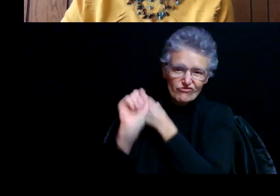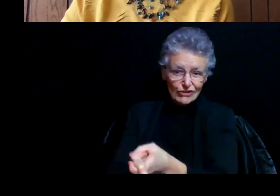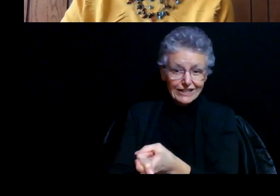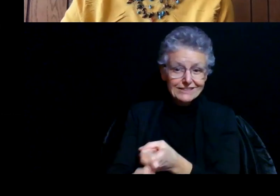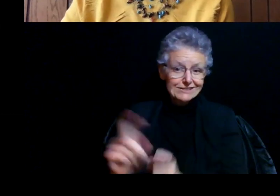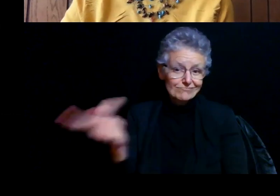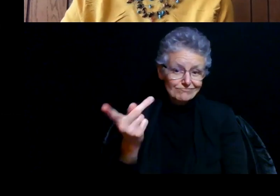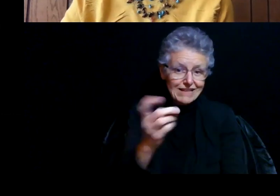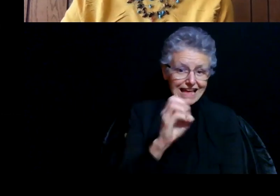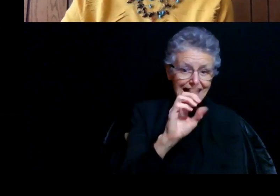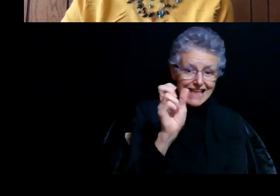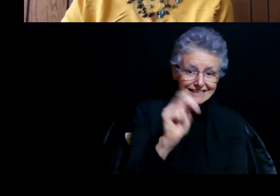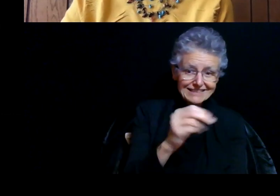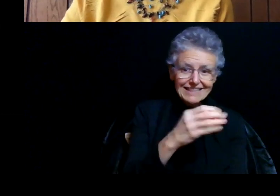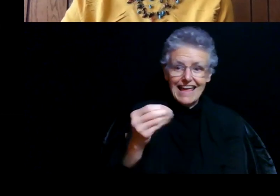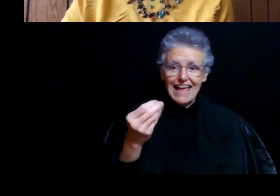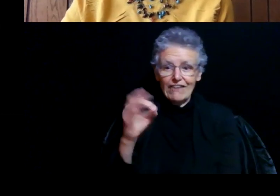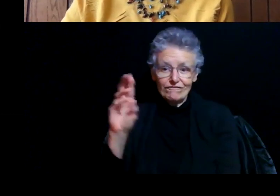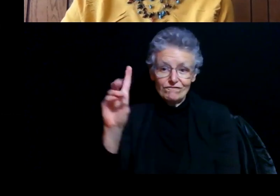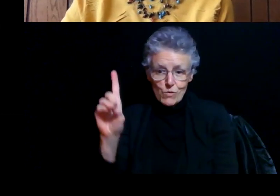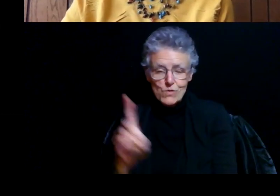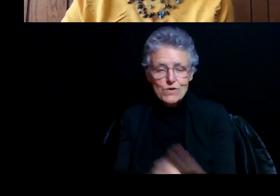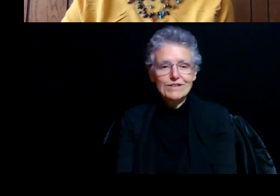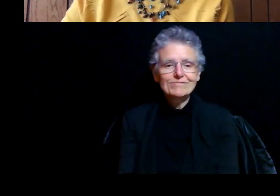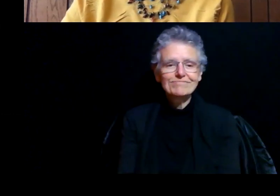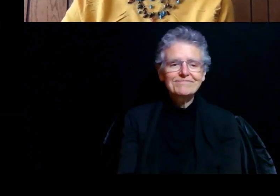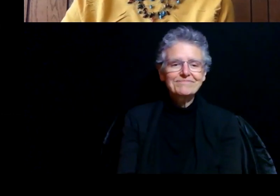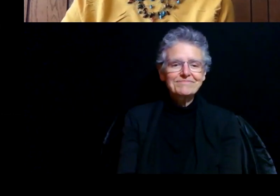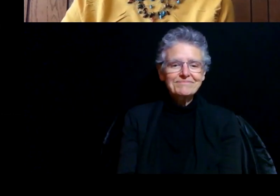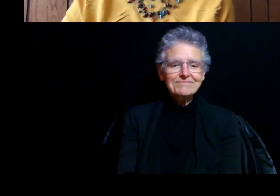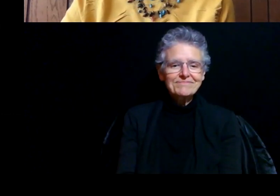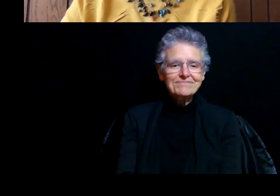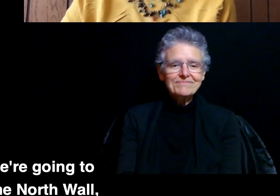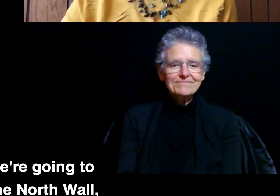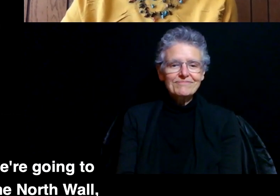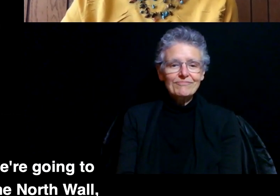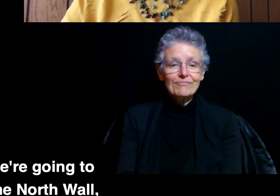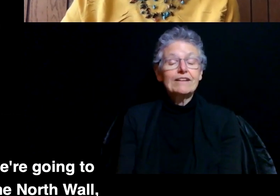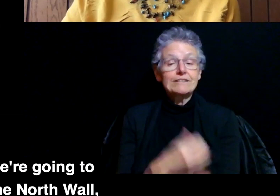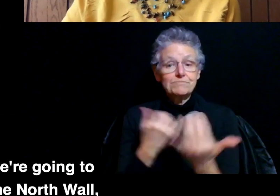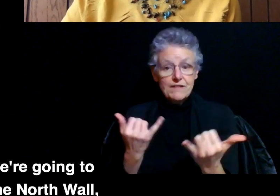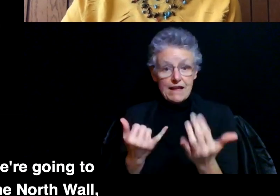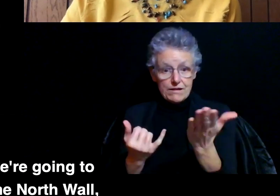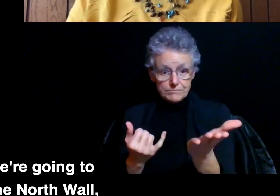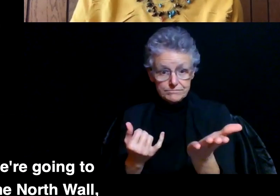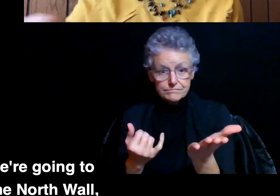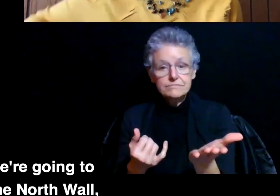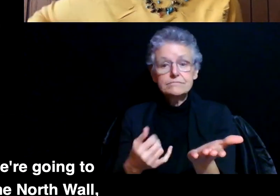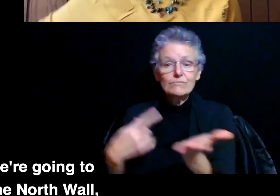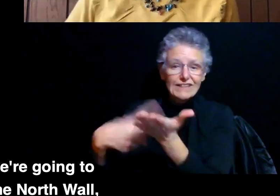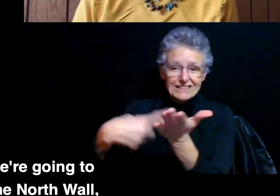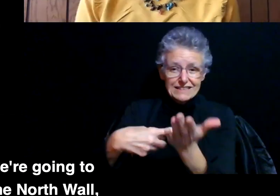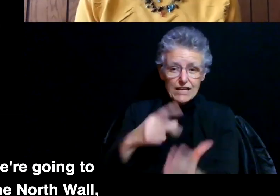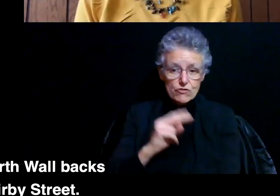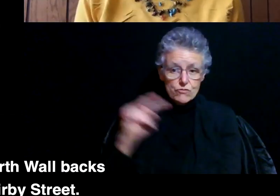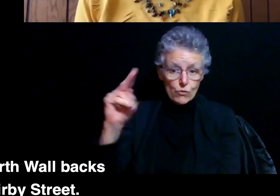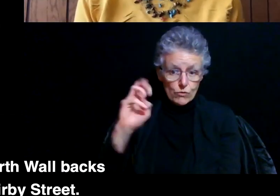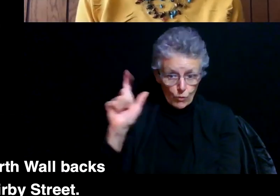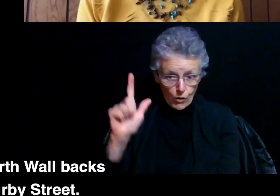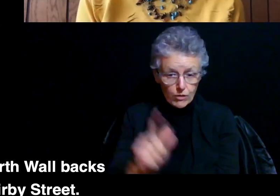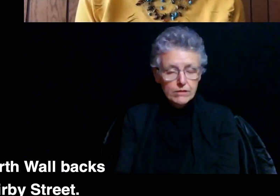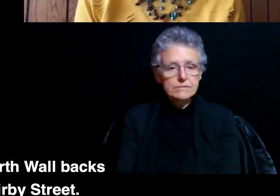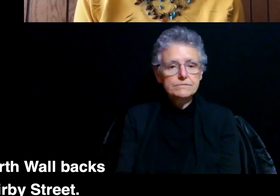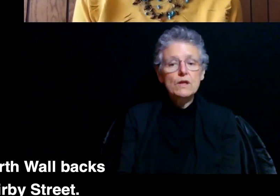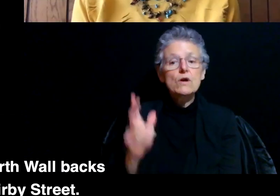New slide transitions to a photo of the north wall. So now we're going to move to the north wall. And the